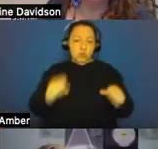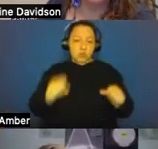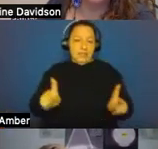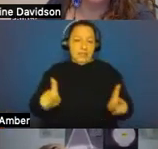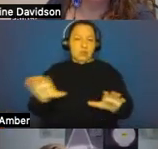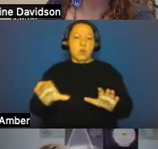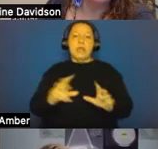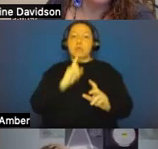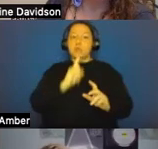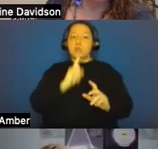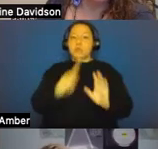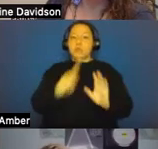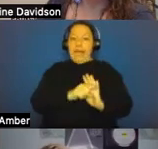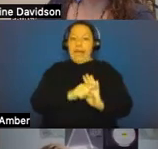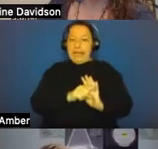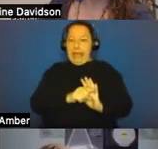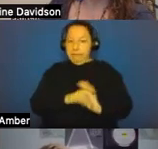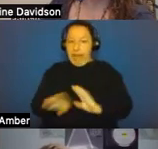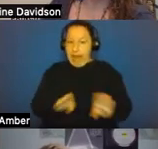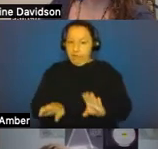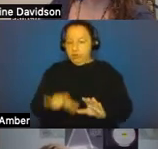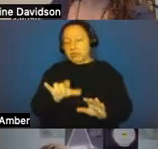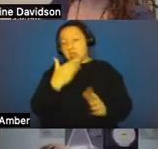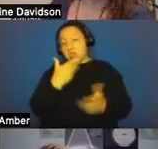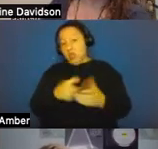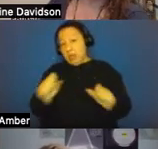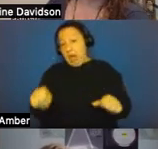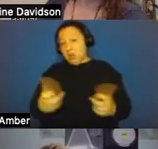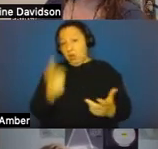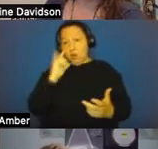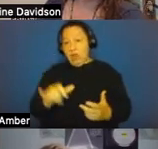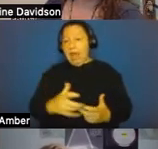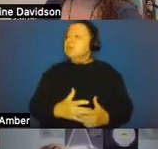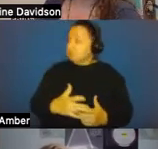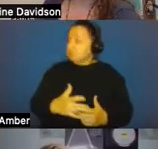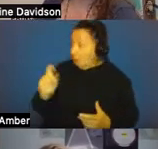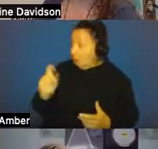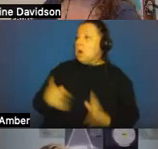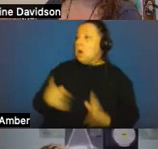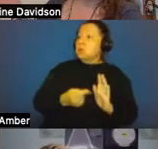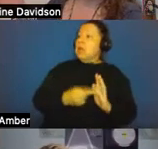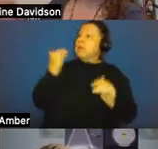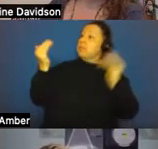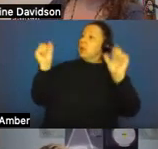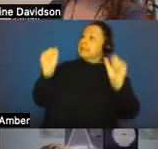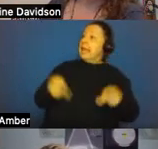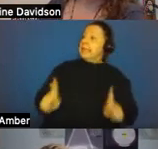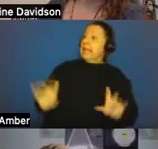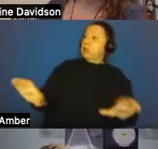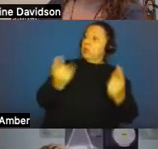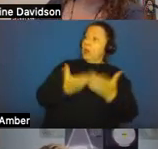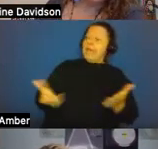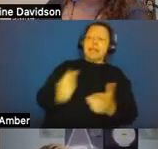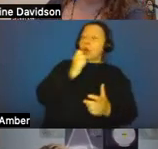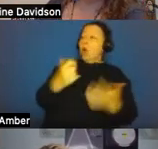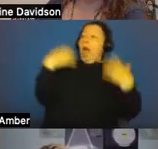just with possibility. Okay, so sometimes adults can consent to do things that are not healthy